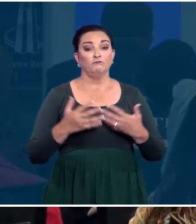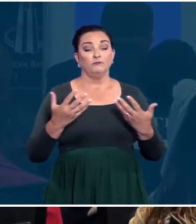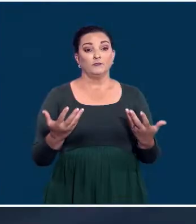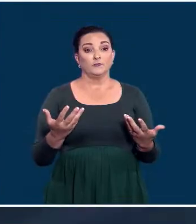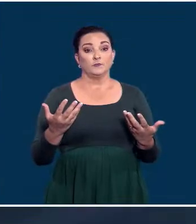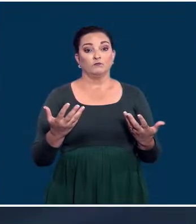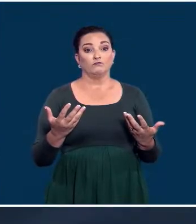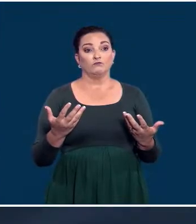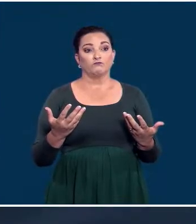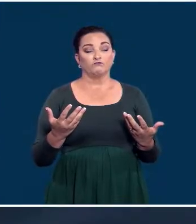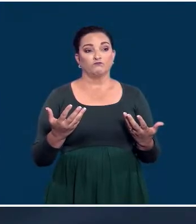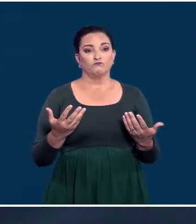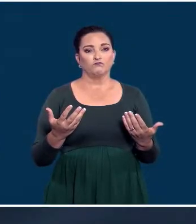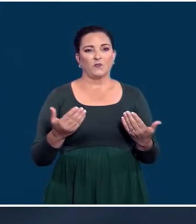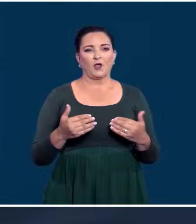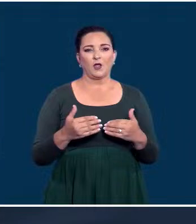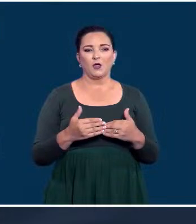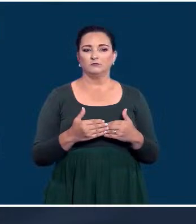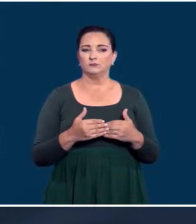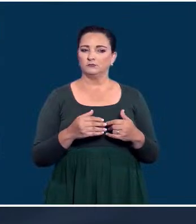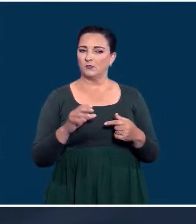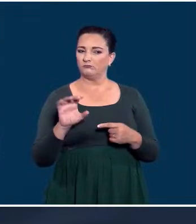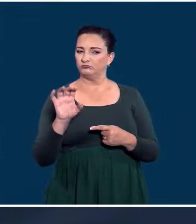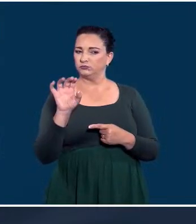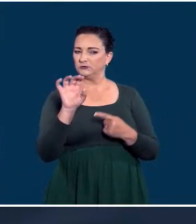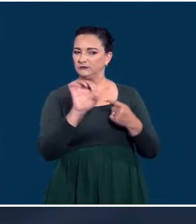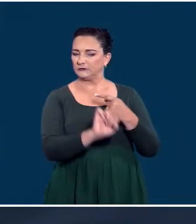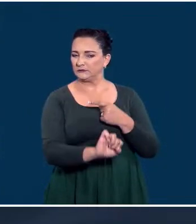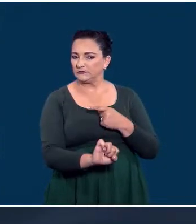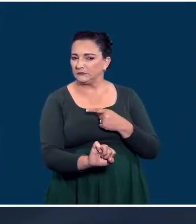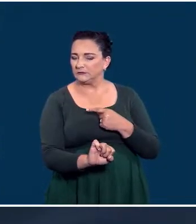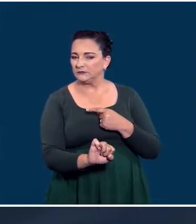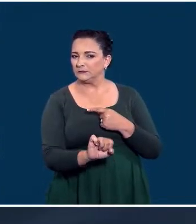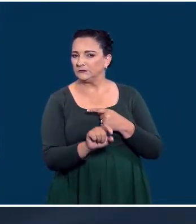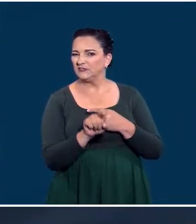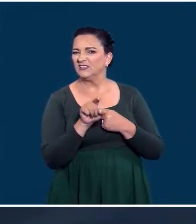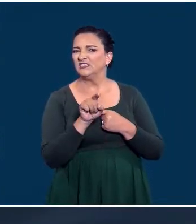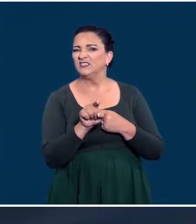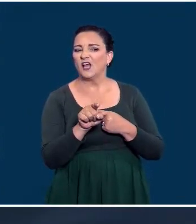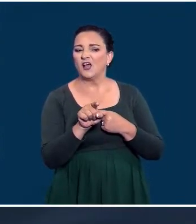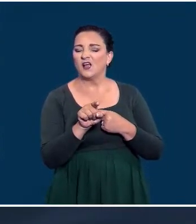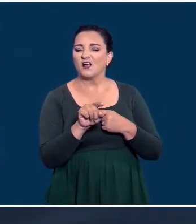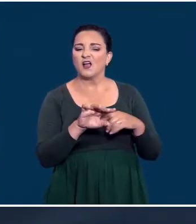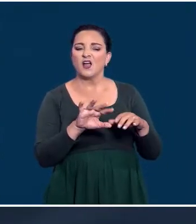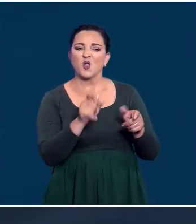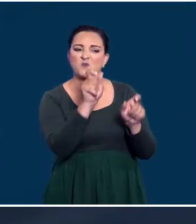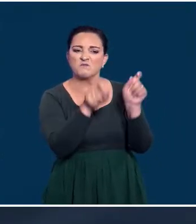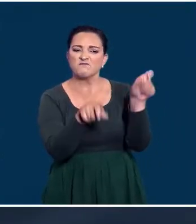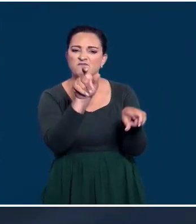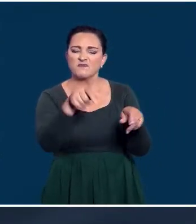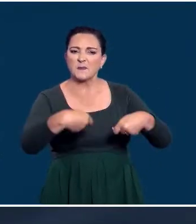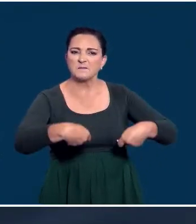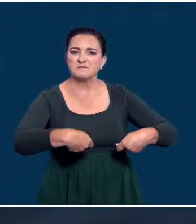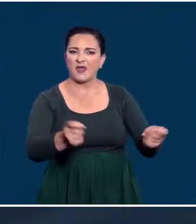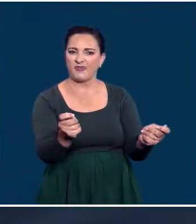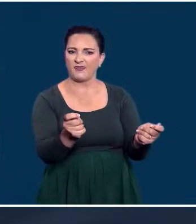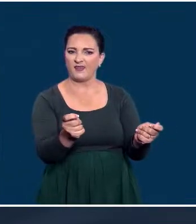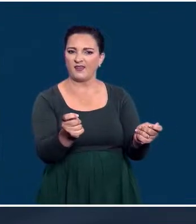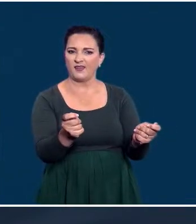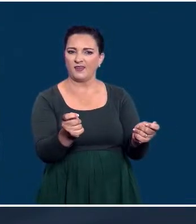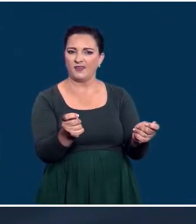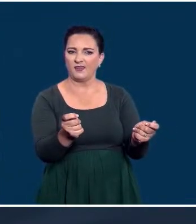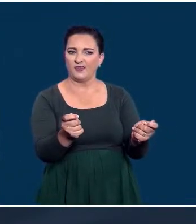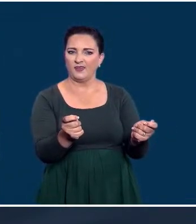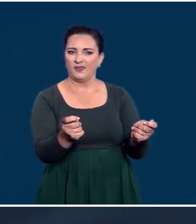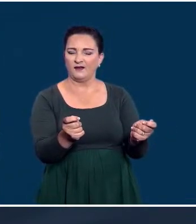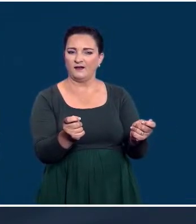Reliable predictor of consumer spending, you can't pick one.